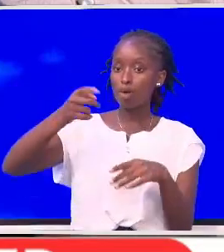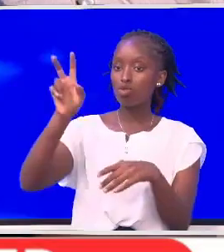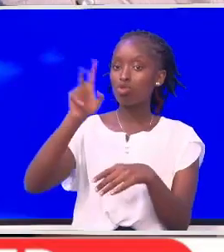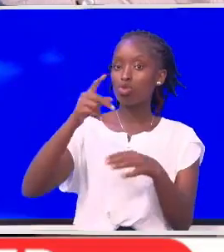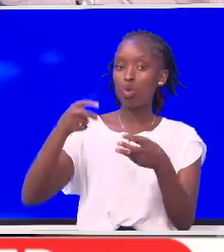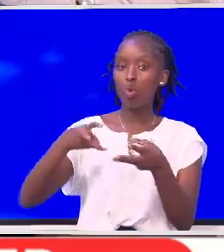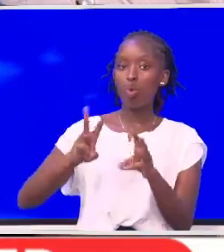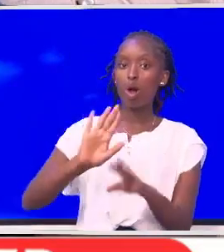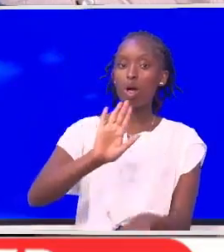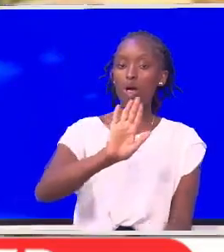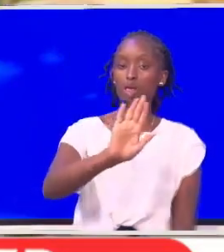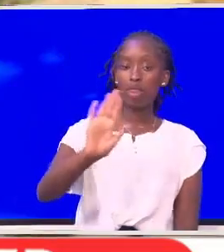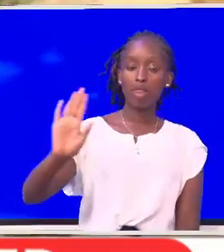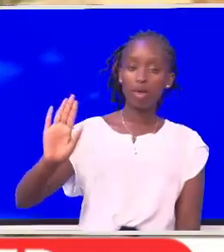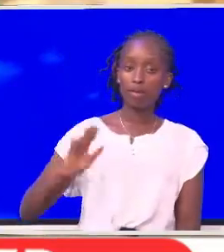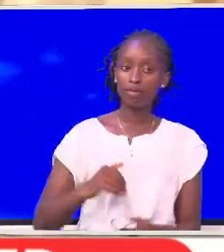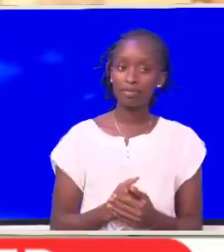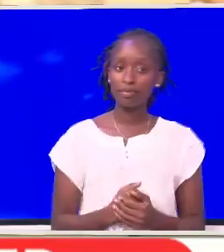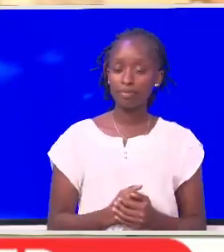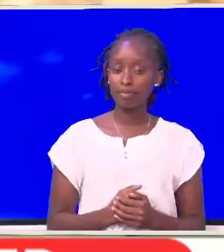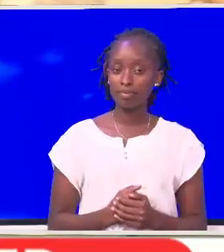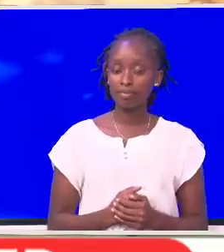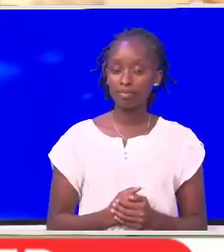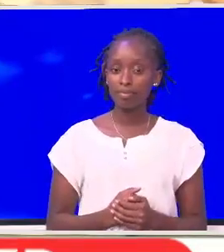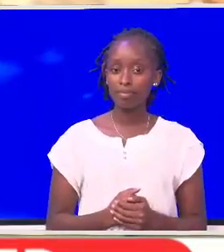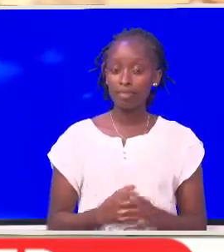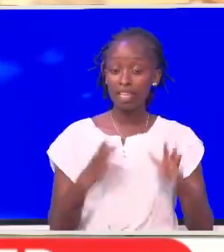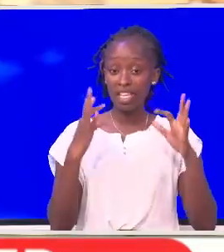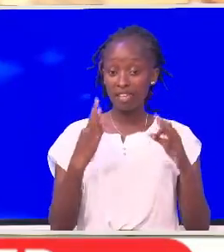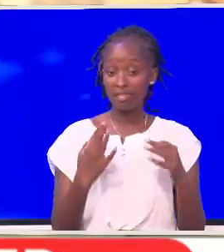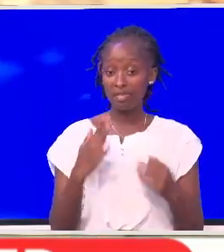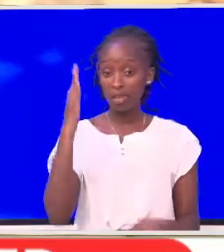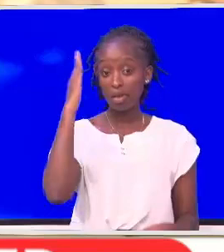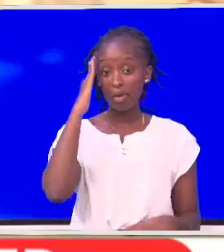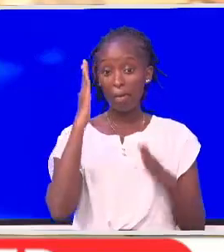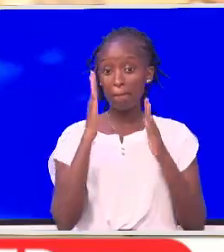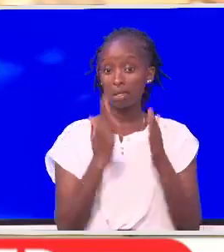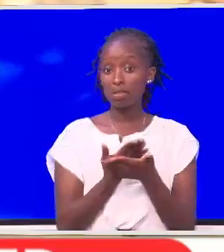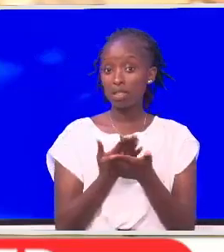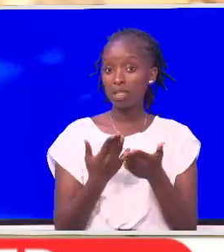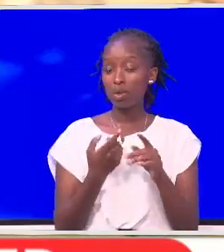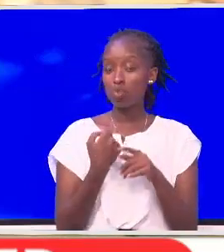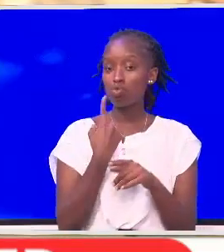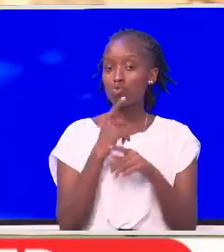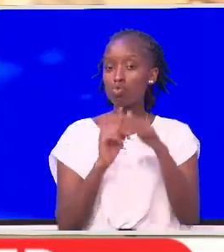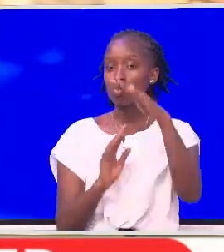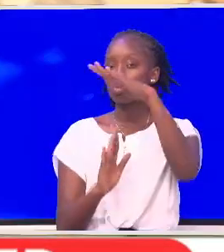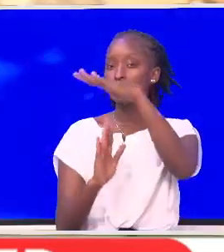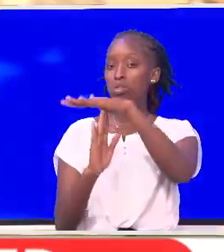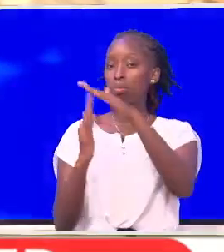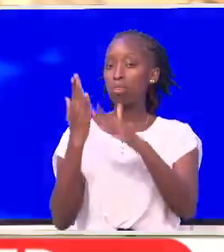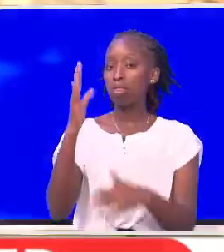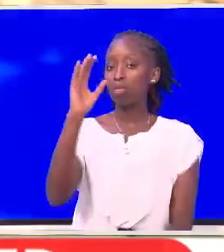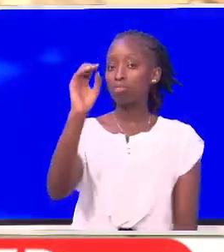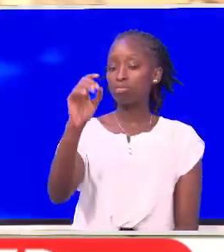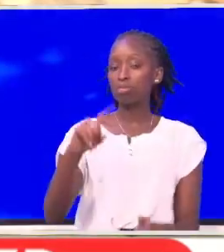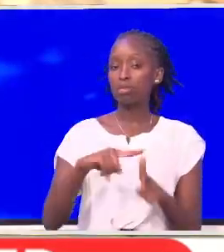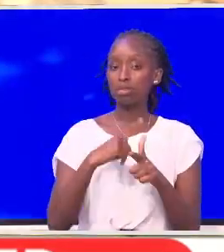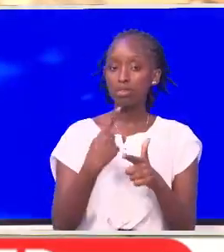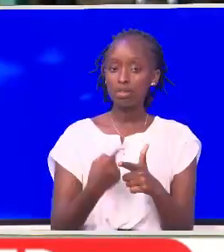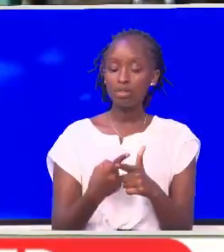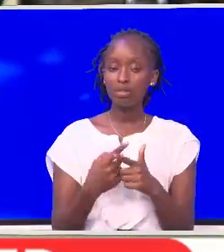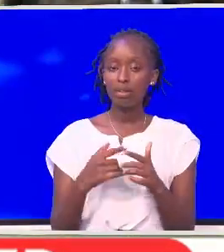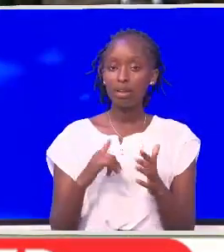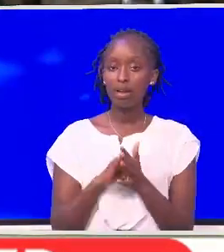ni kupeana tu do. Kama hakuna mwenye unajua ako juu, huwezi pata kazi. Shida ni Kenya ni connection